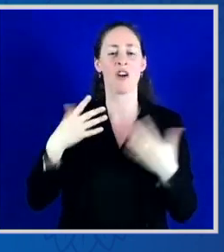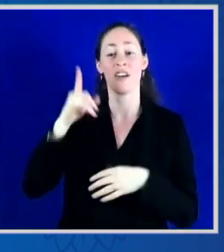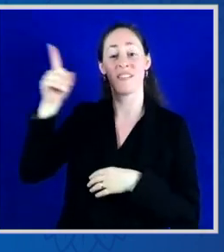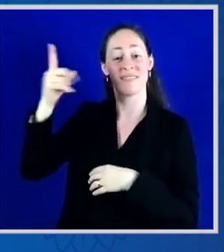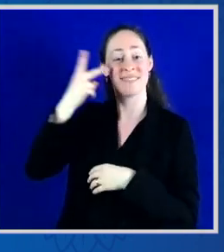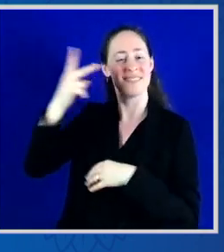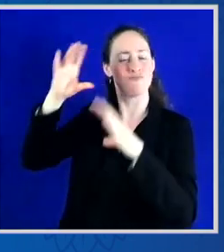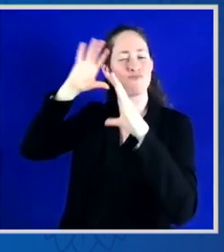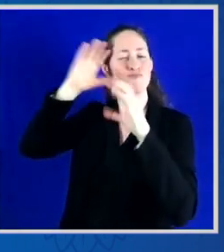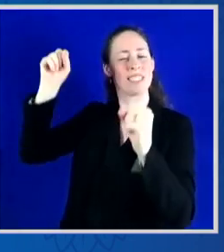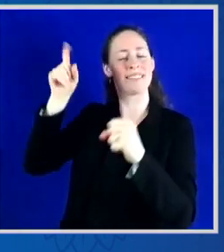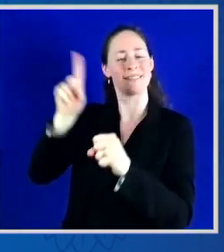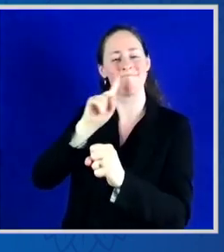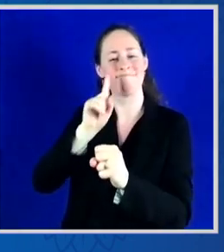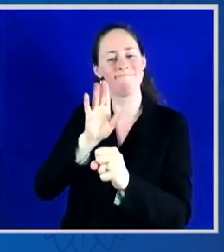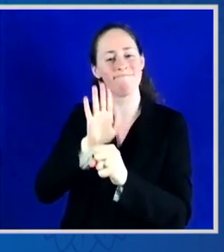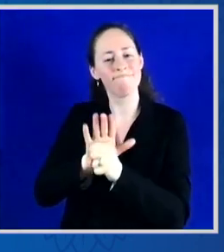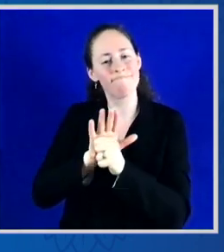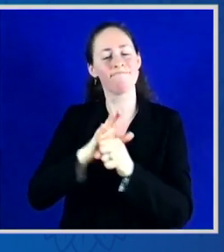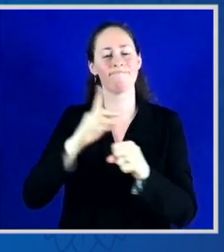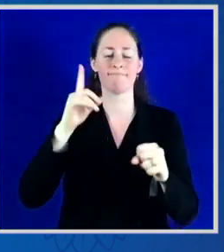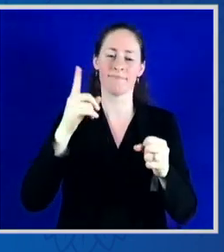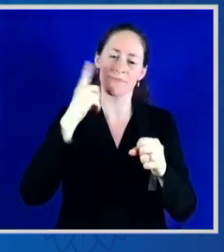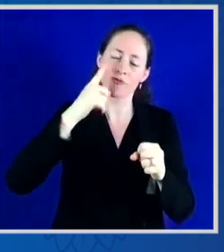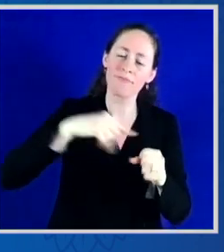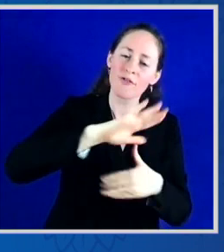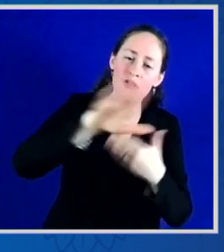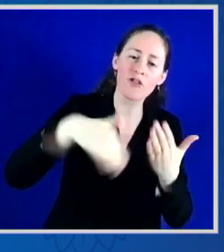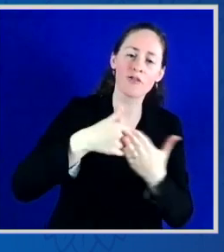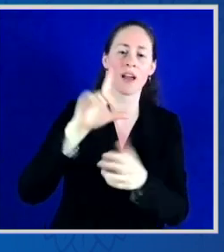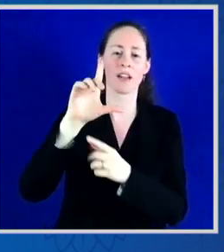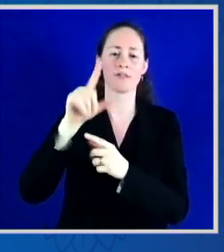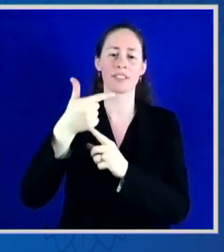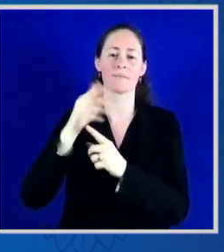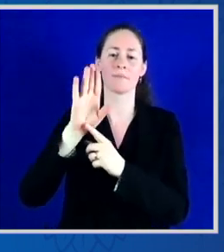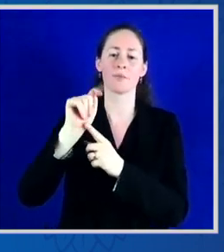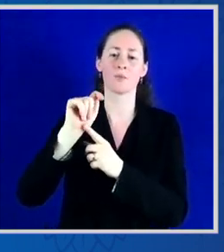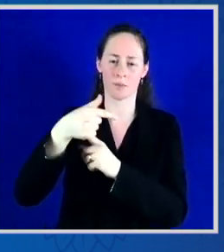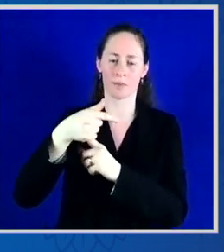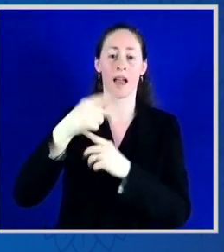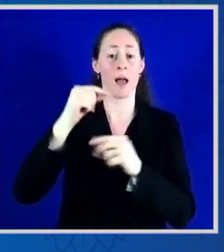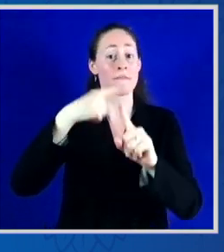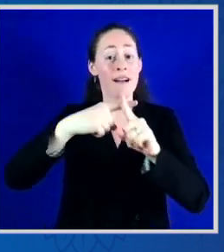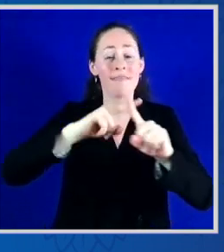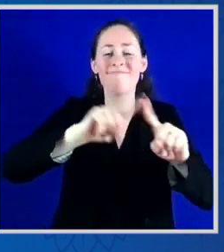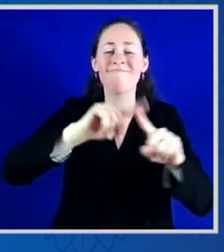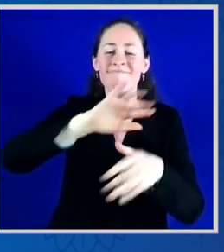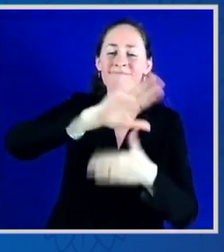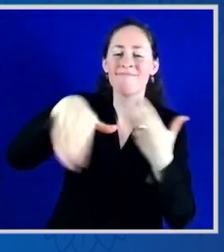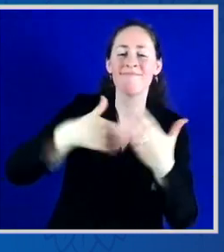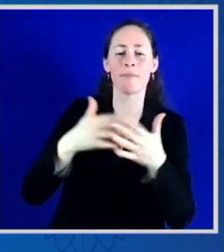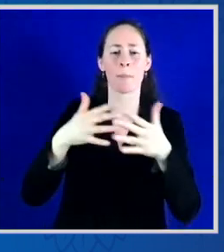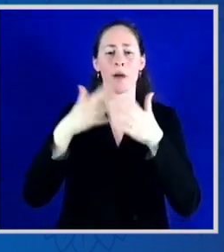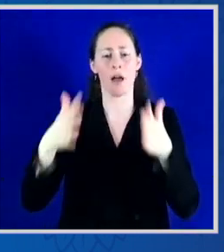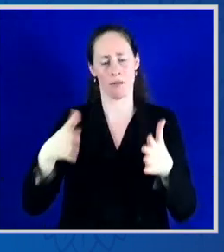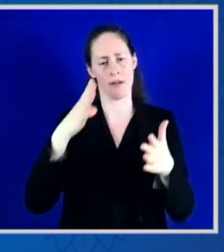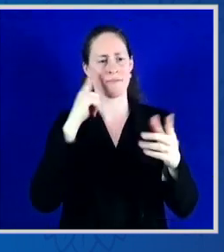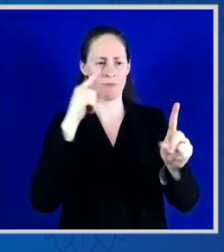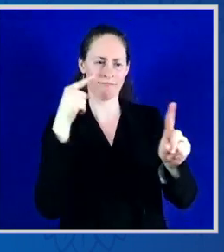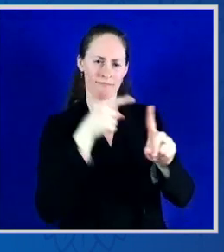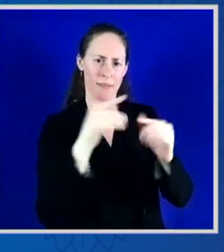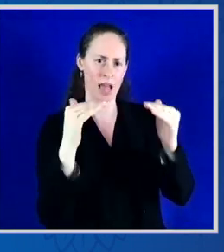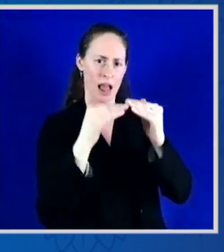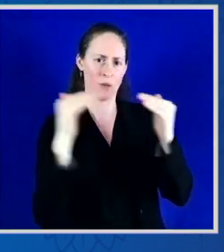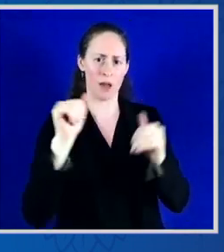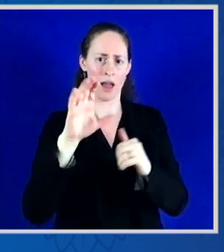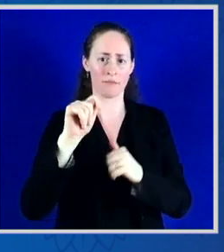all LGBTQ plus Americans, including his support of the Equality Act. From his executive order ensuring an